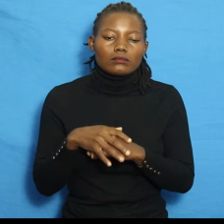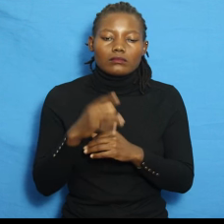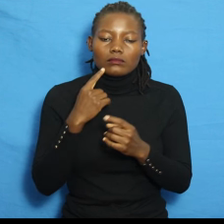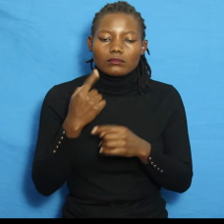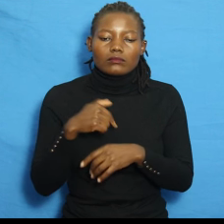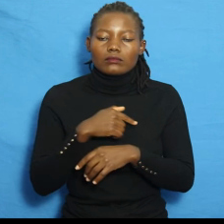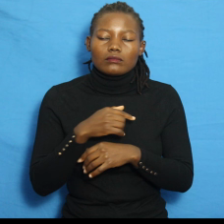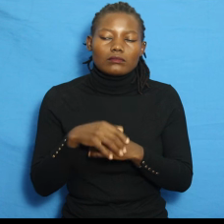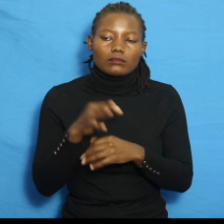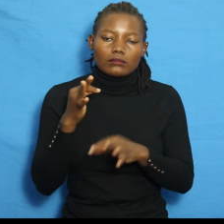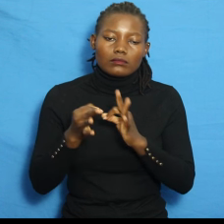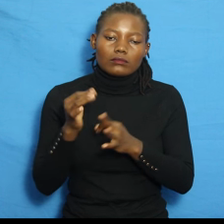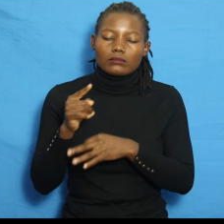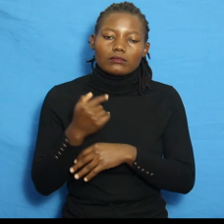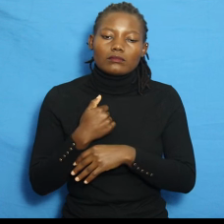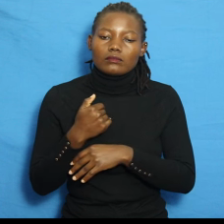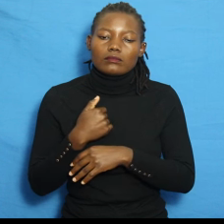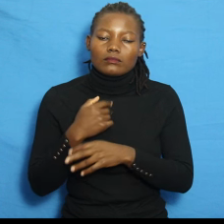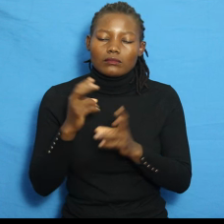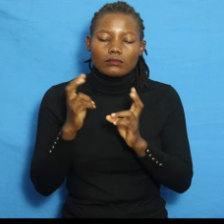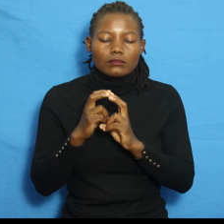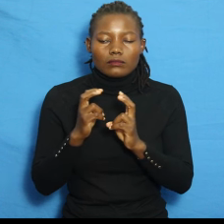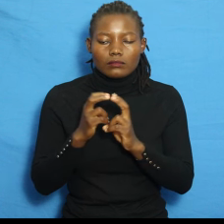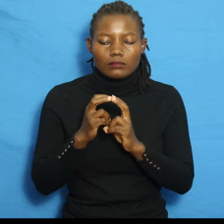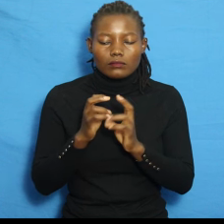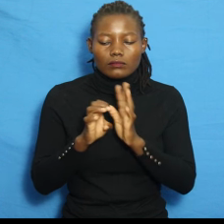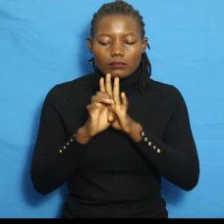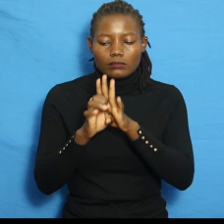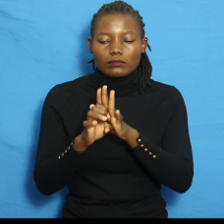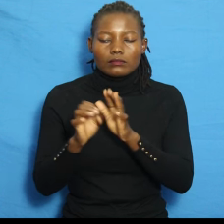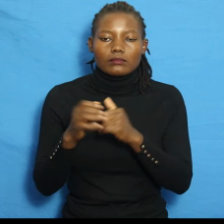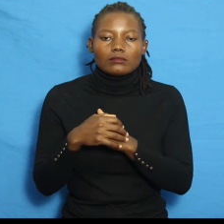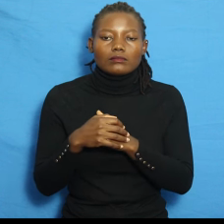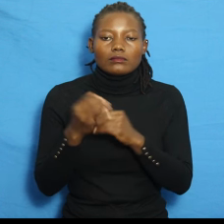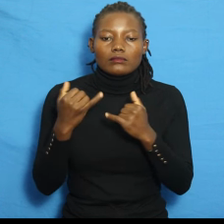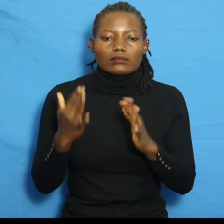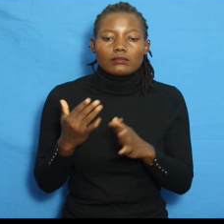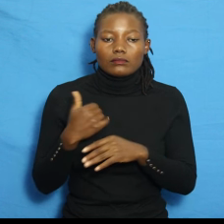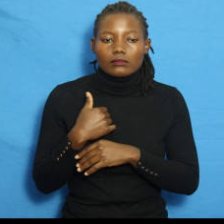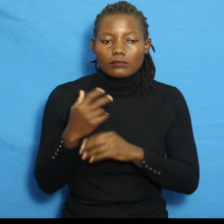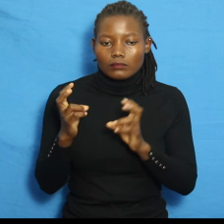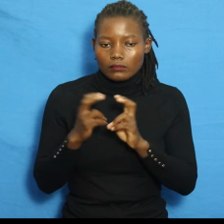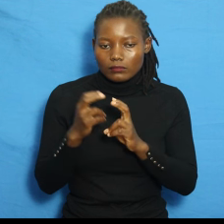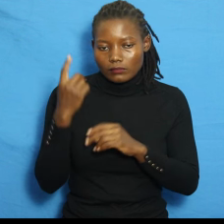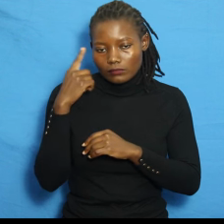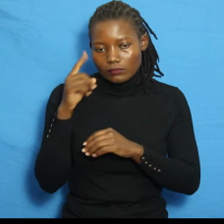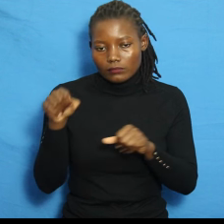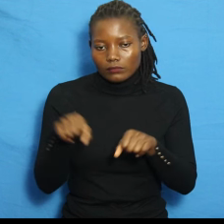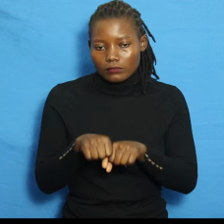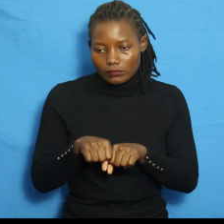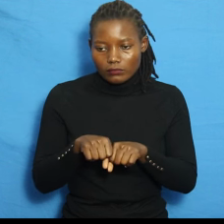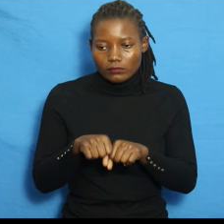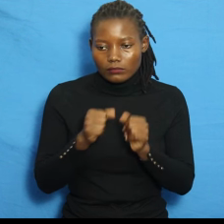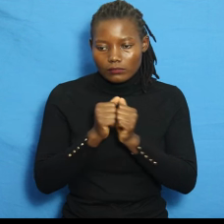Really, what this coefficient tells us is that if you have a contact, for example,